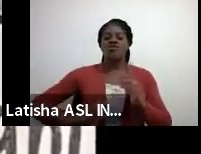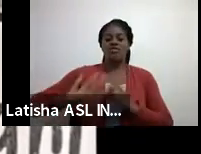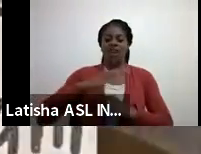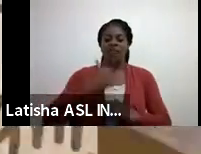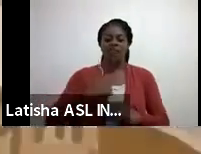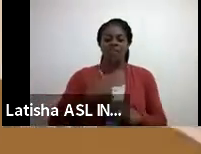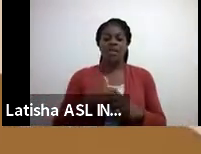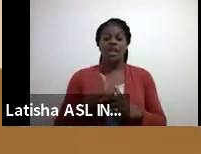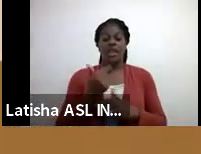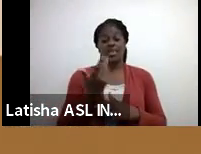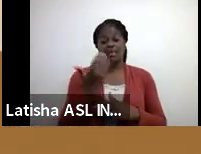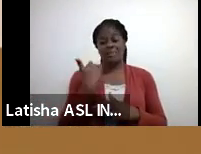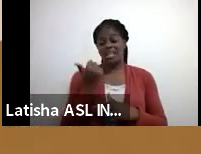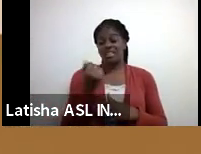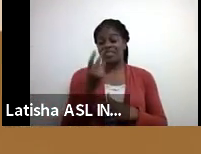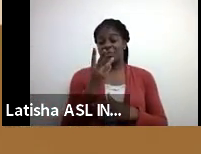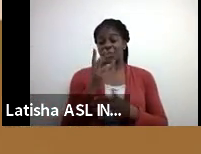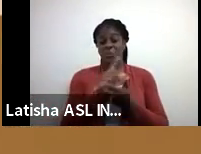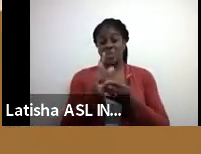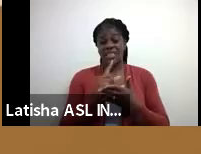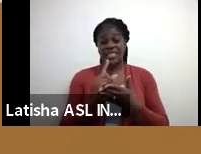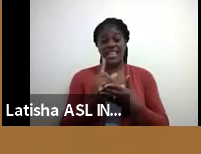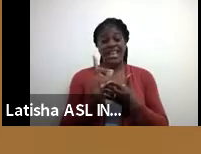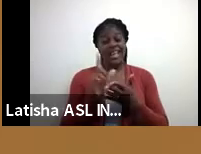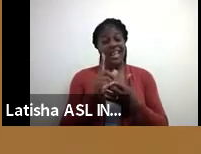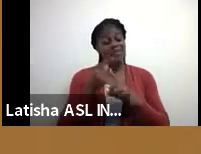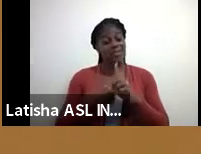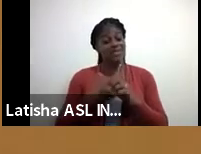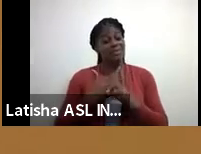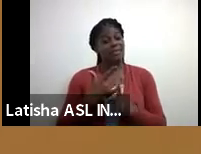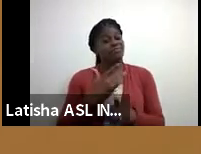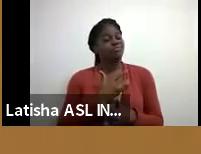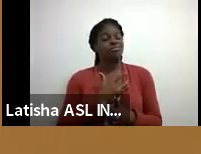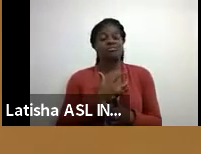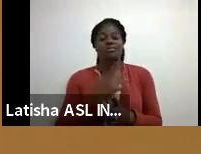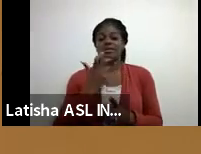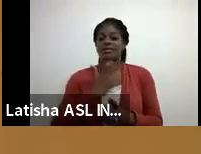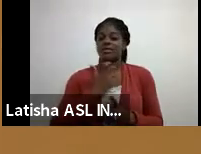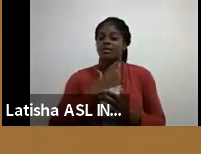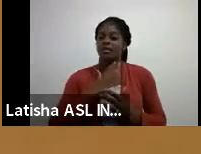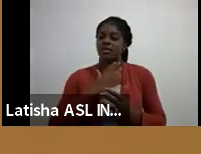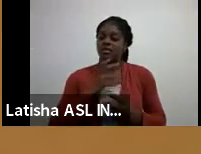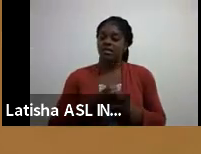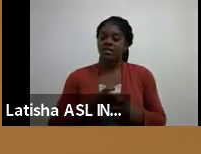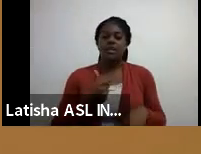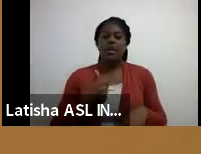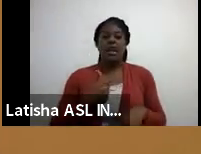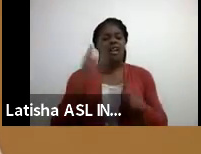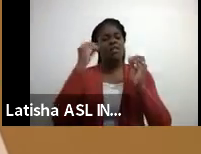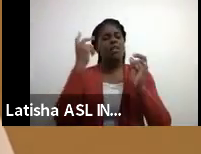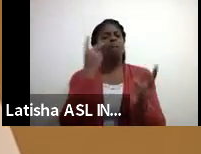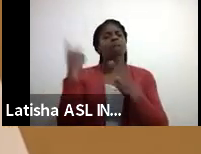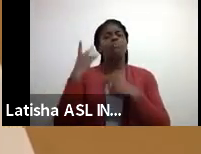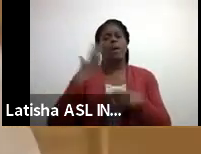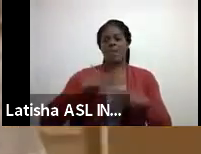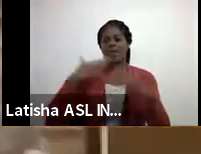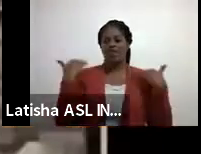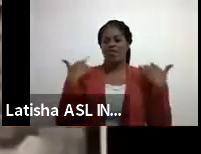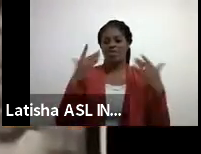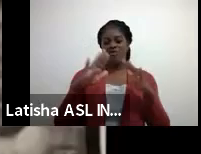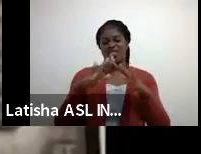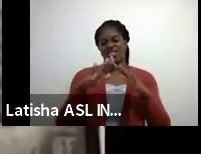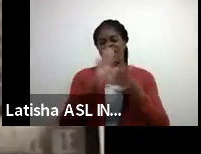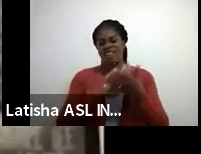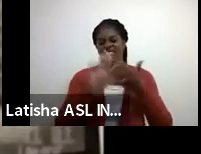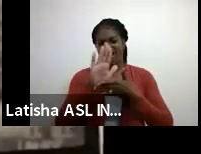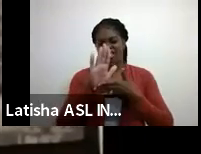couple weeks and months have been really heavy. And I thought back to my youth when I was in college as a freshman in Morehouse.